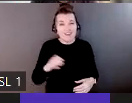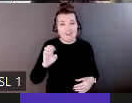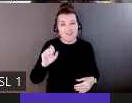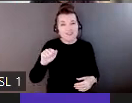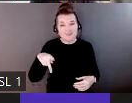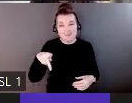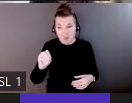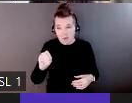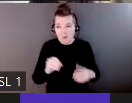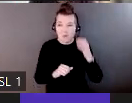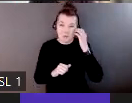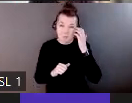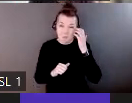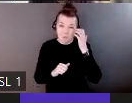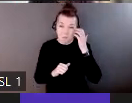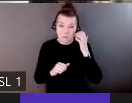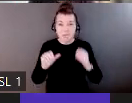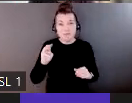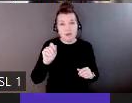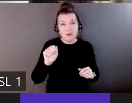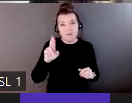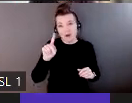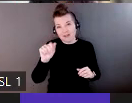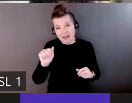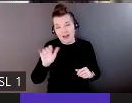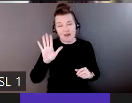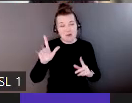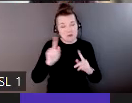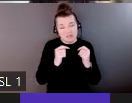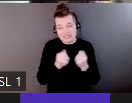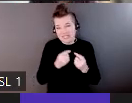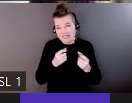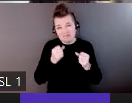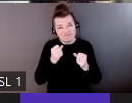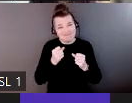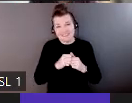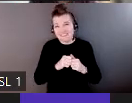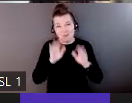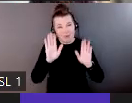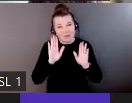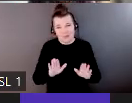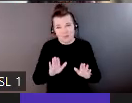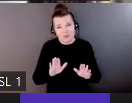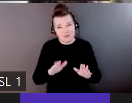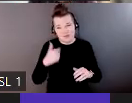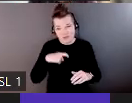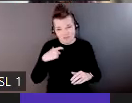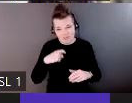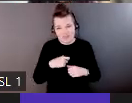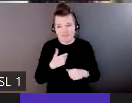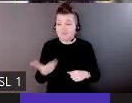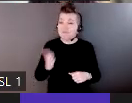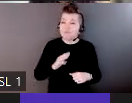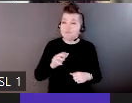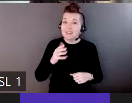and Marta and her team knocked it out of the park again. So Mary, over to you. Thank you so much, Mike. And we've got